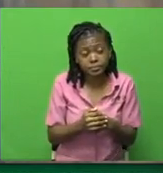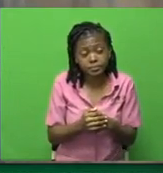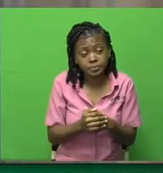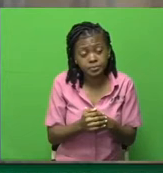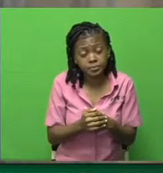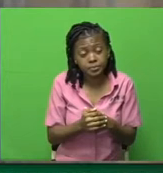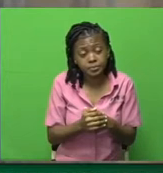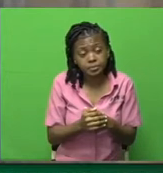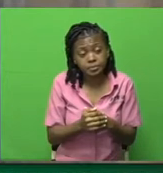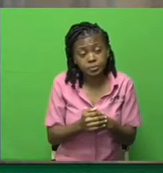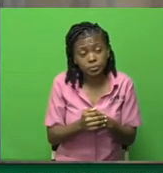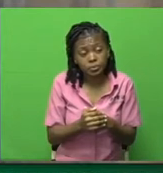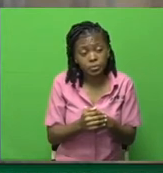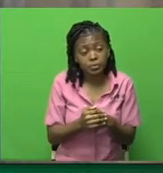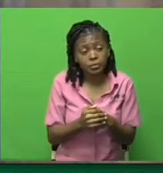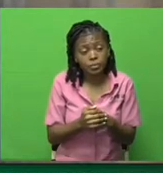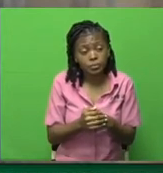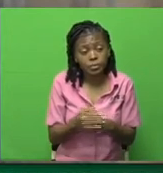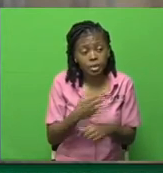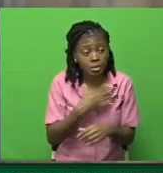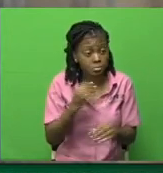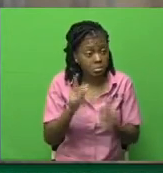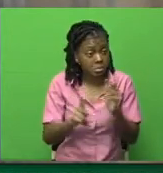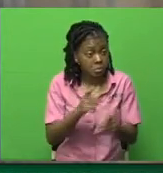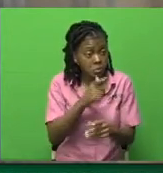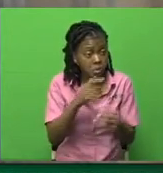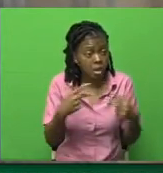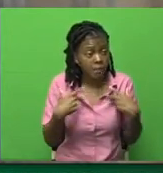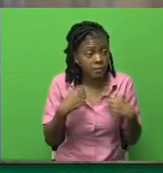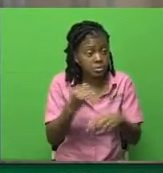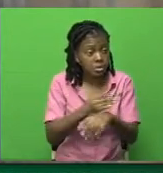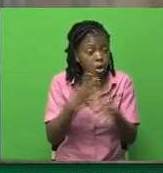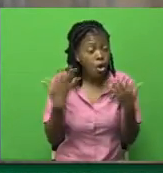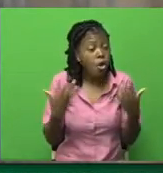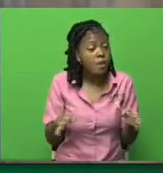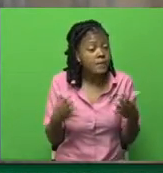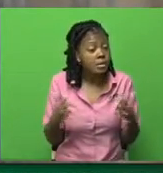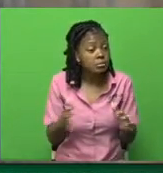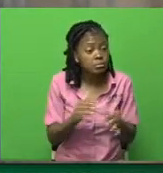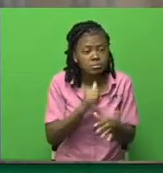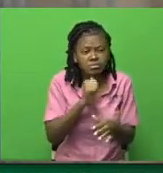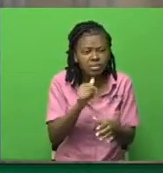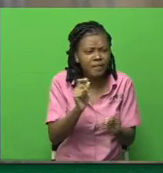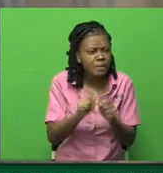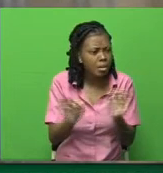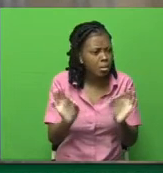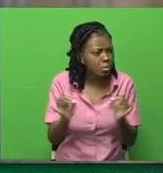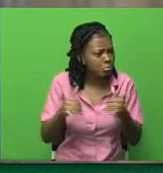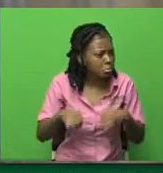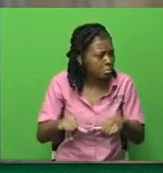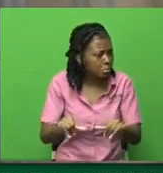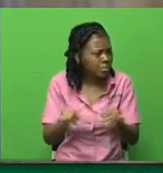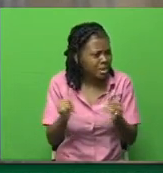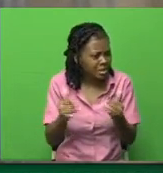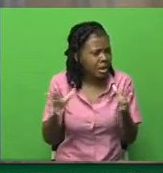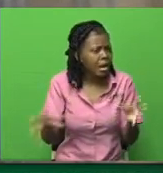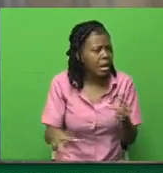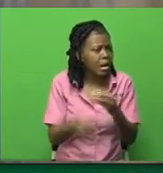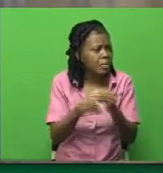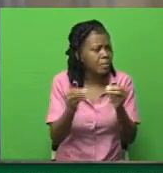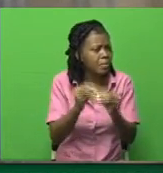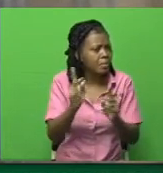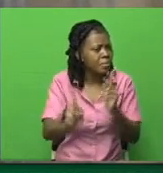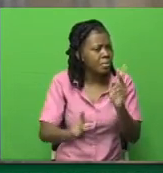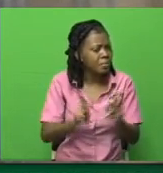and to maintain the jobs of those already in employment and guess what Madam speaker we did that with all raising a